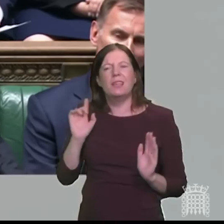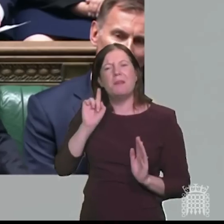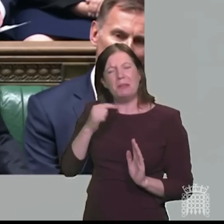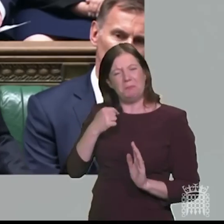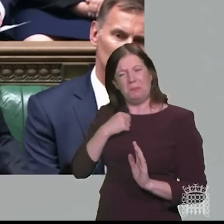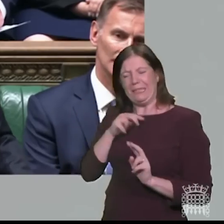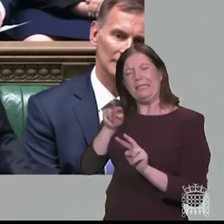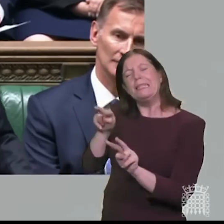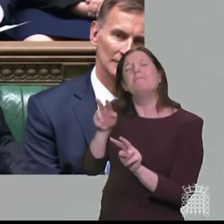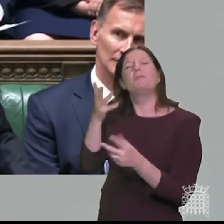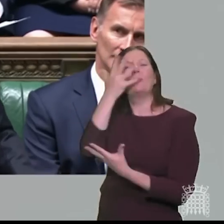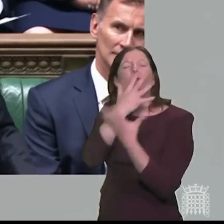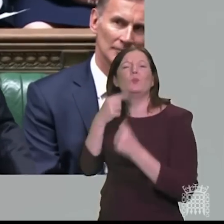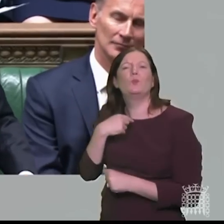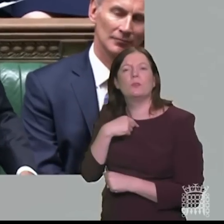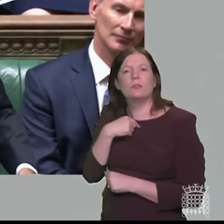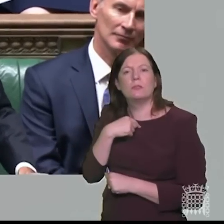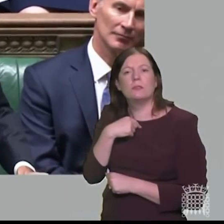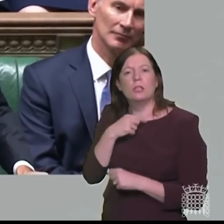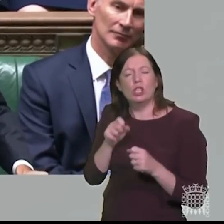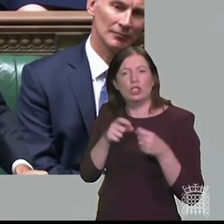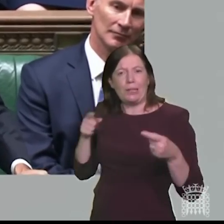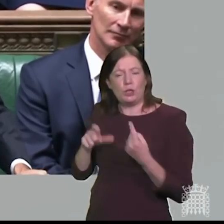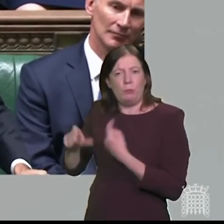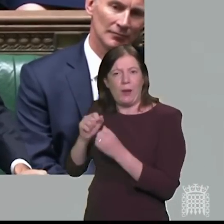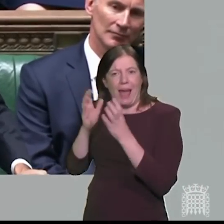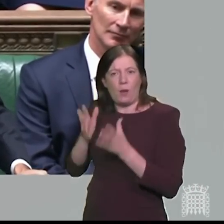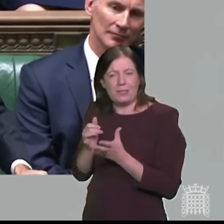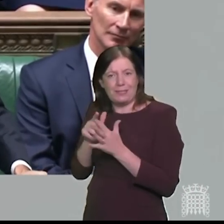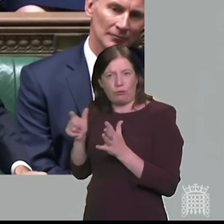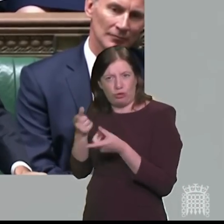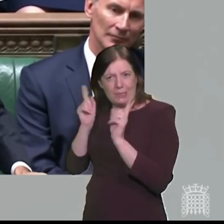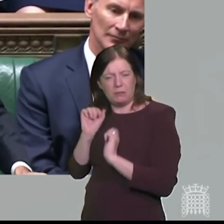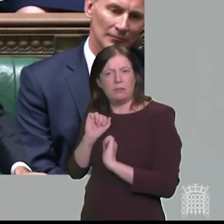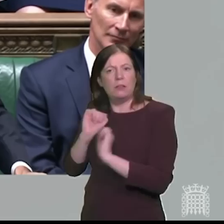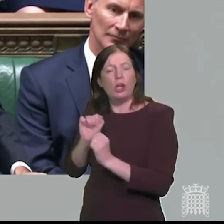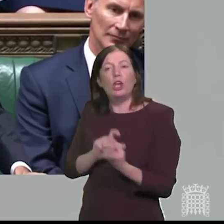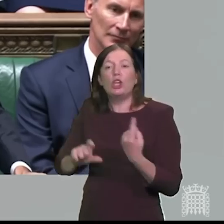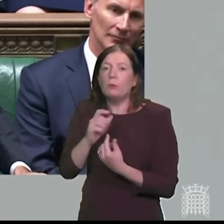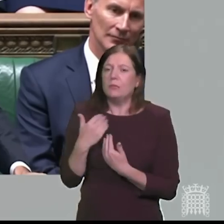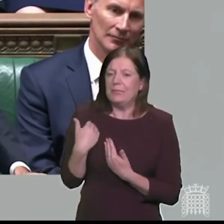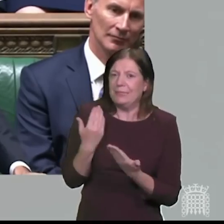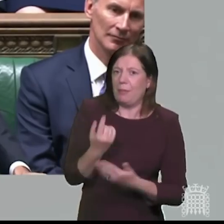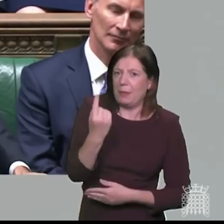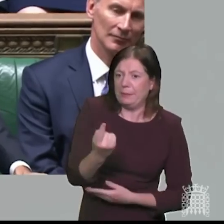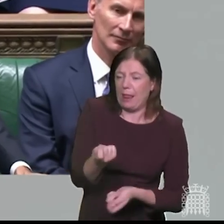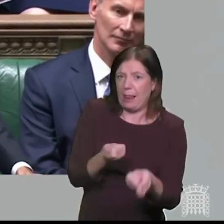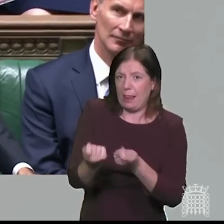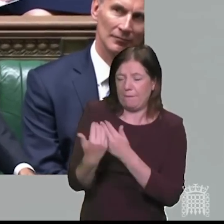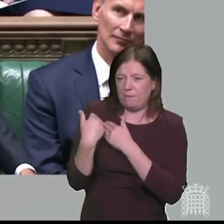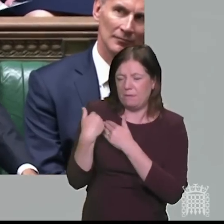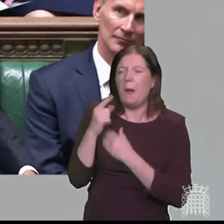honourable gentleman, because first, the Shadow Community and Housing Secretary said communities should have control. But then